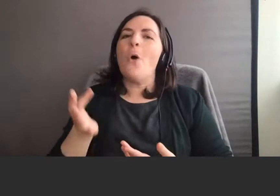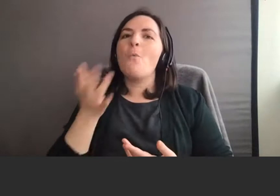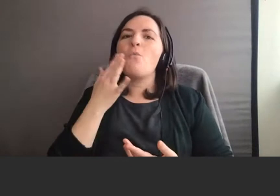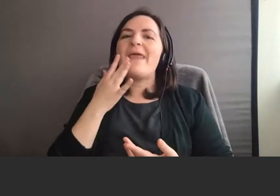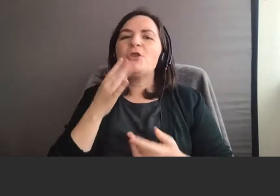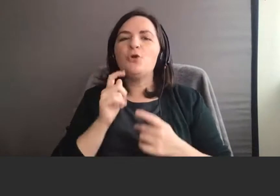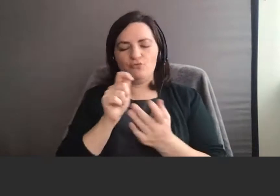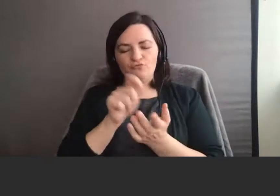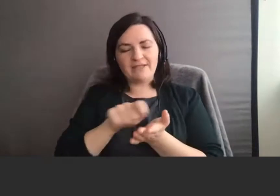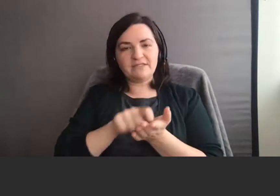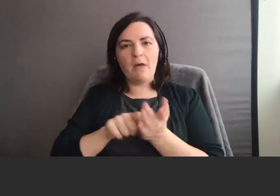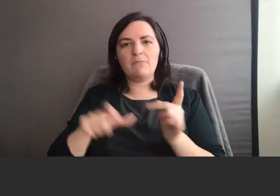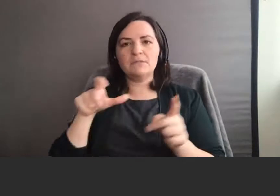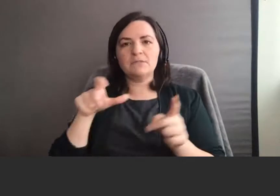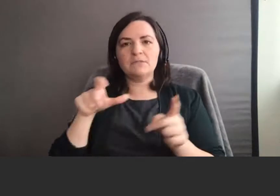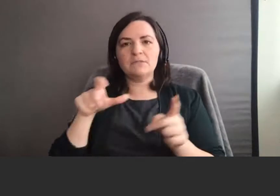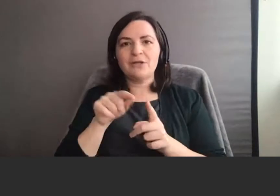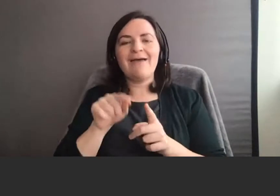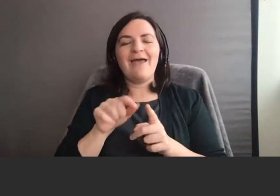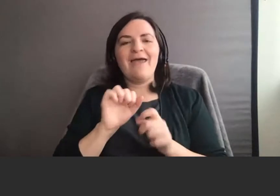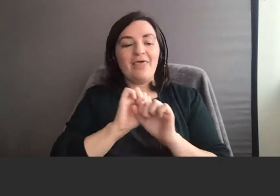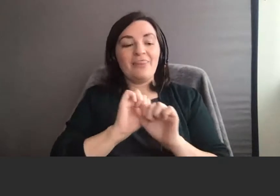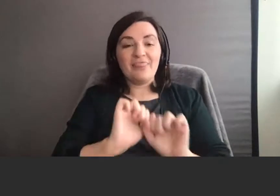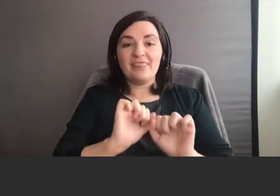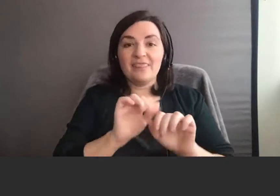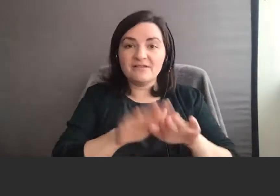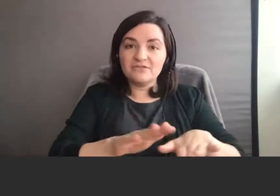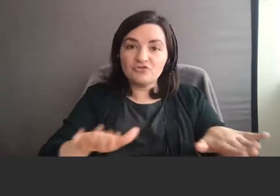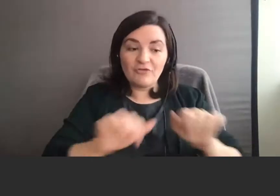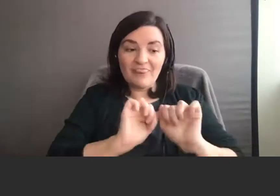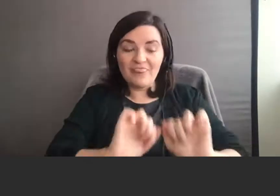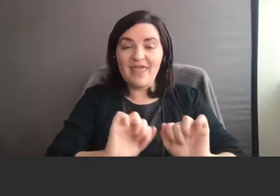maintain the participants' anonymity.